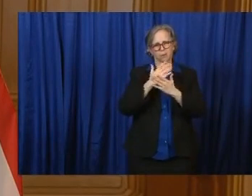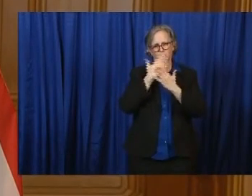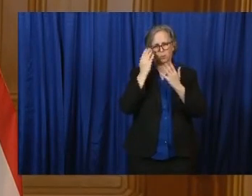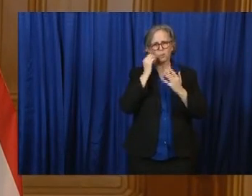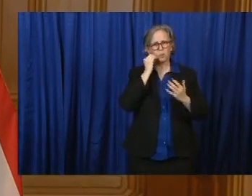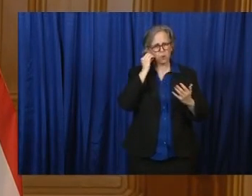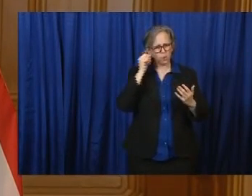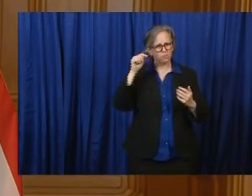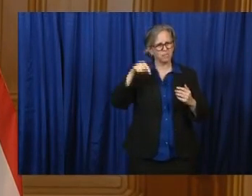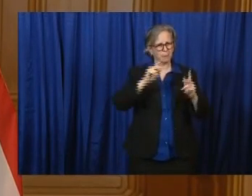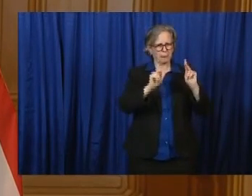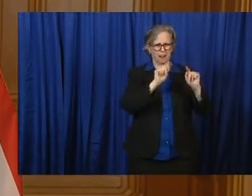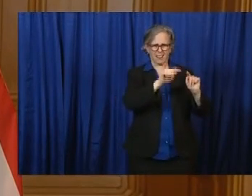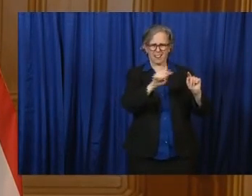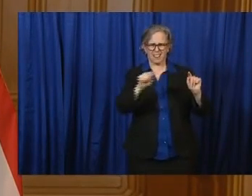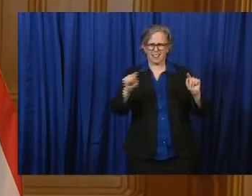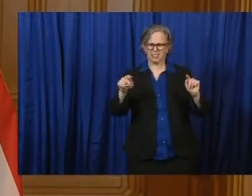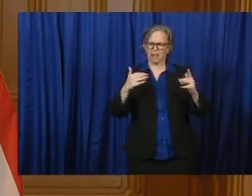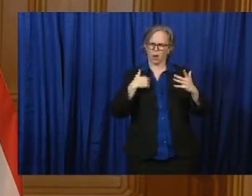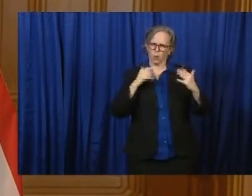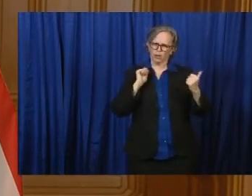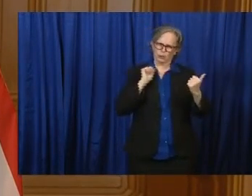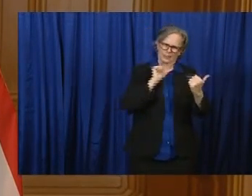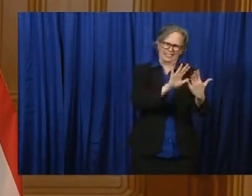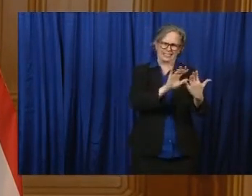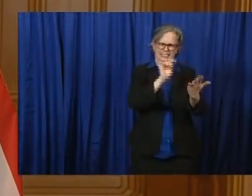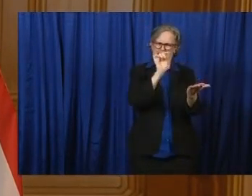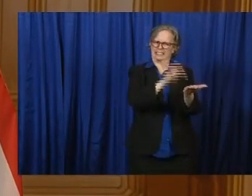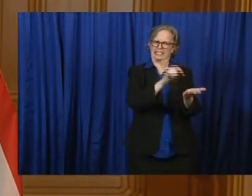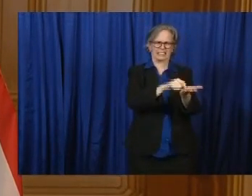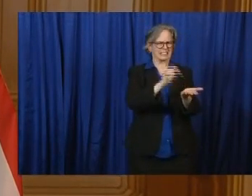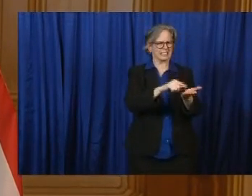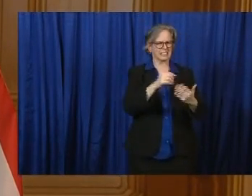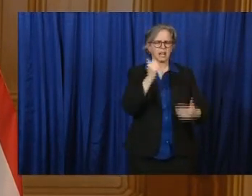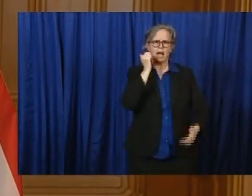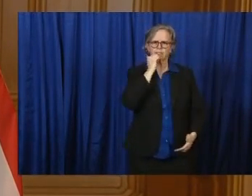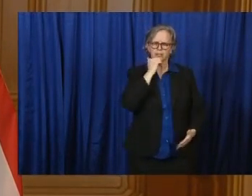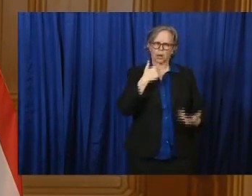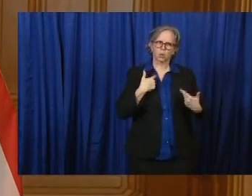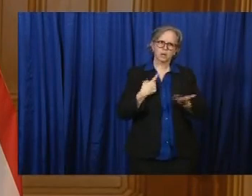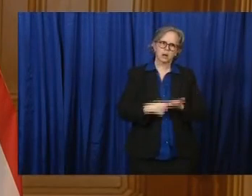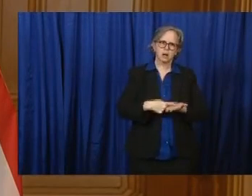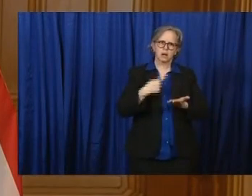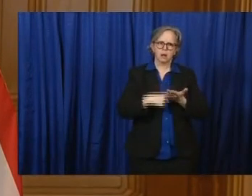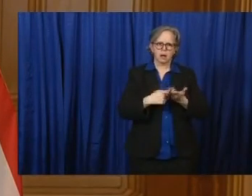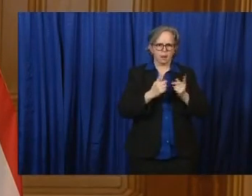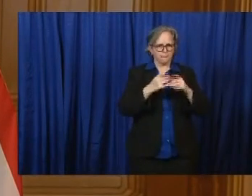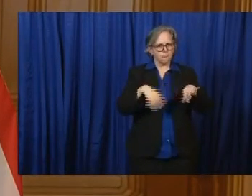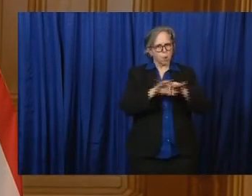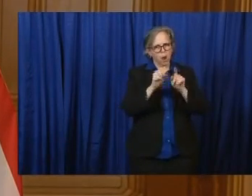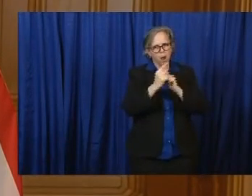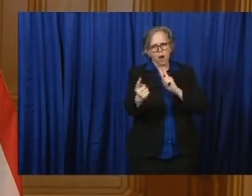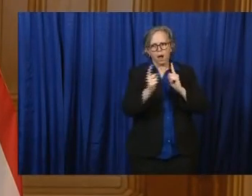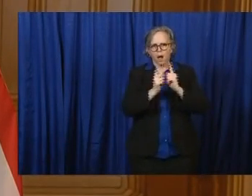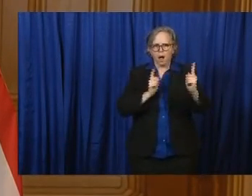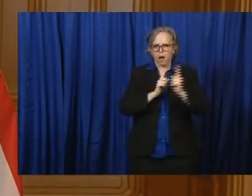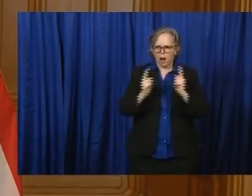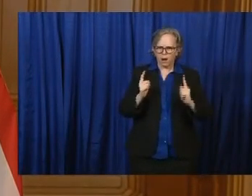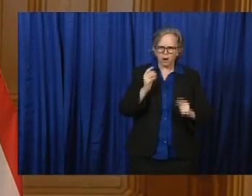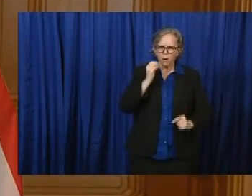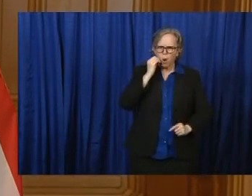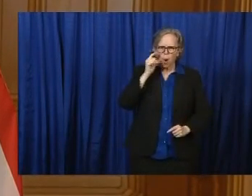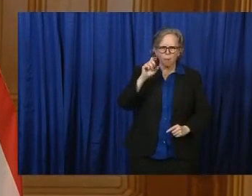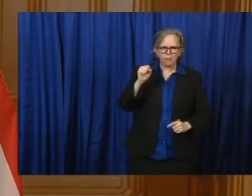now. You know, every day we talk about the importance of social distancing. We talk about staying home, but there